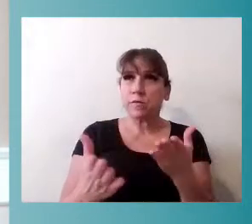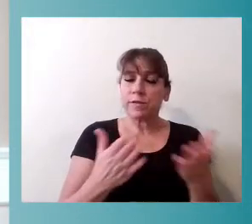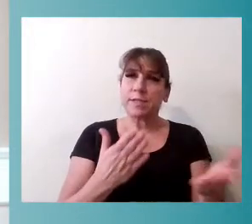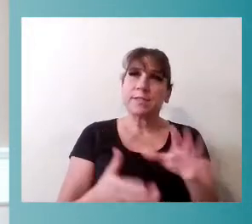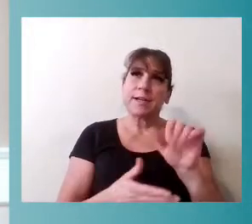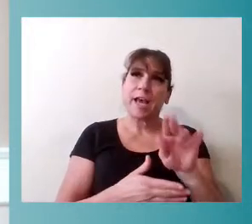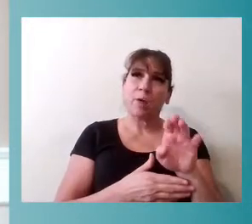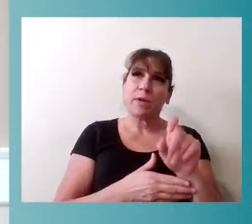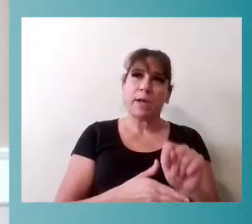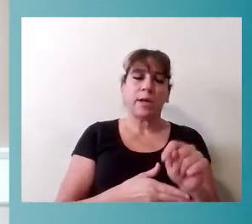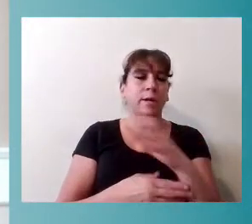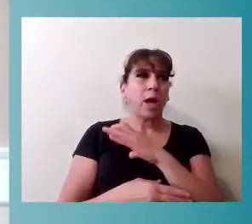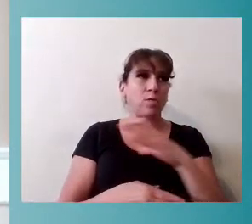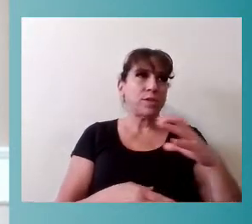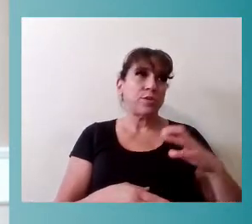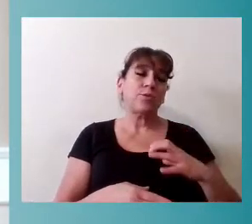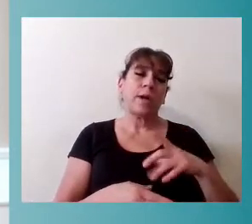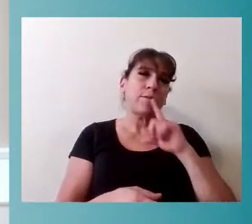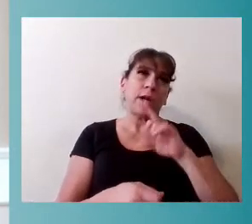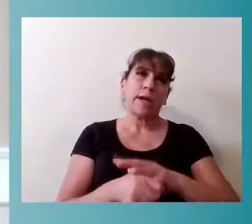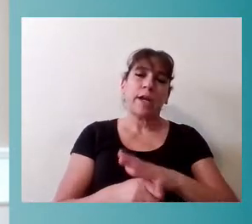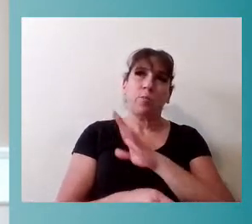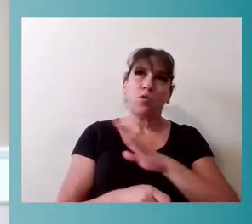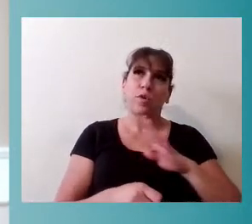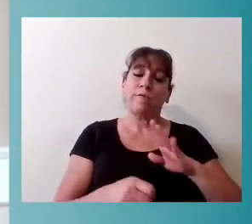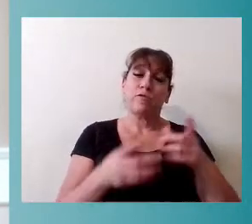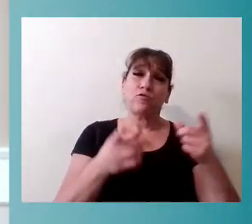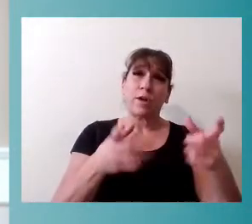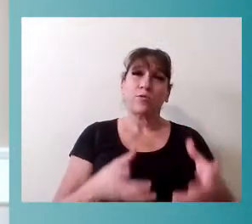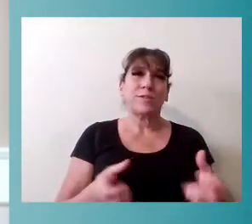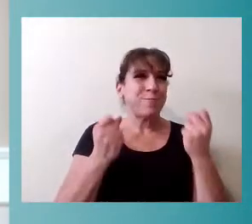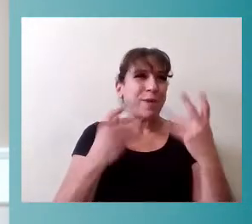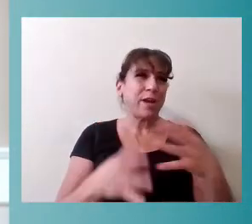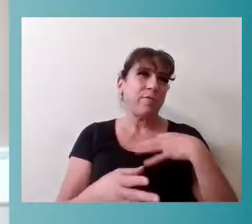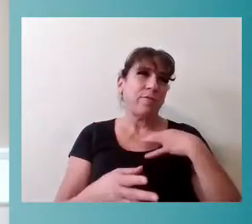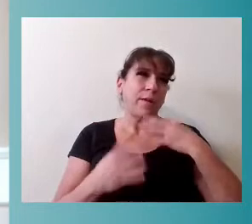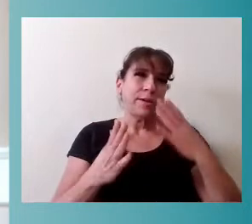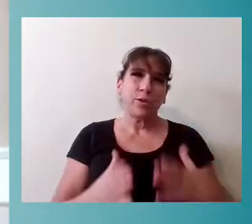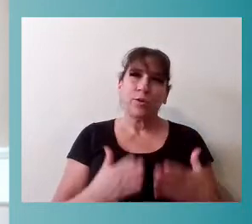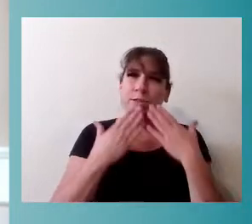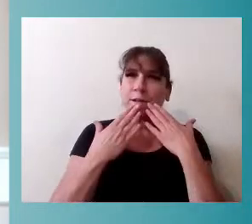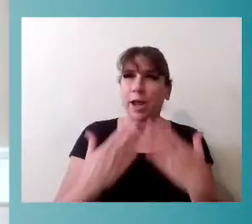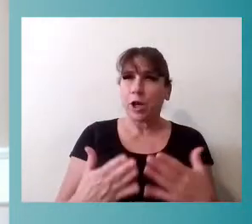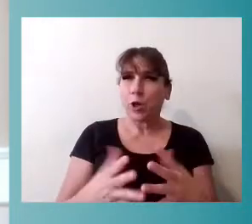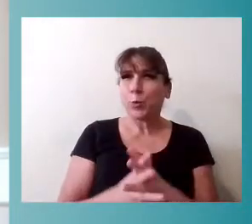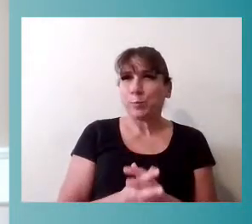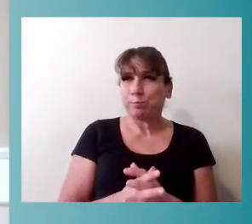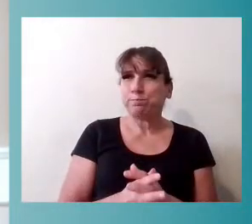Council, and our dedicated Board of Directors and many volunteers. Thank you.